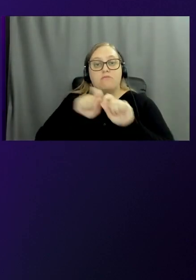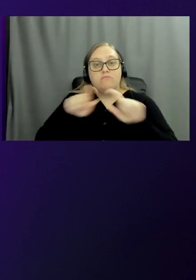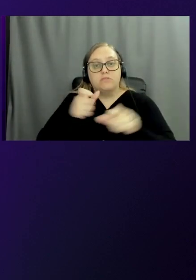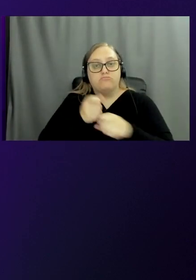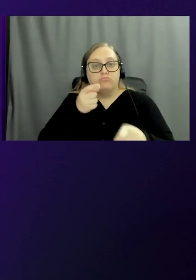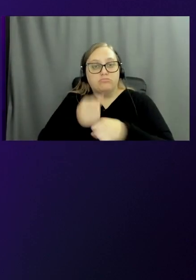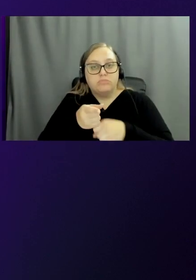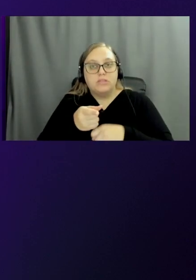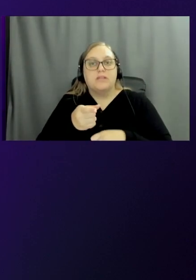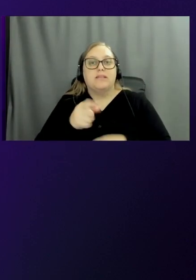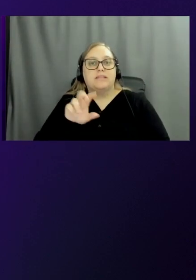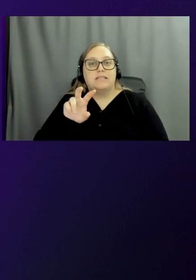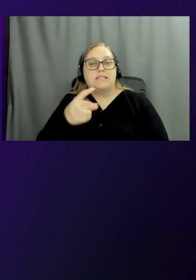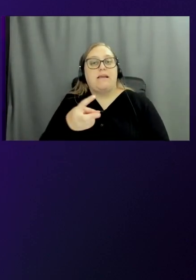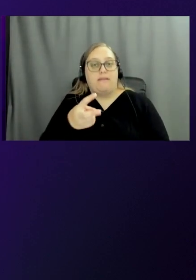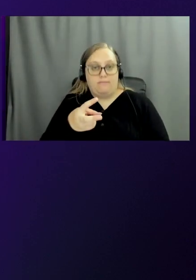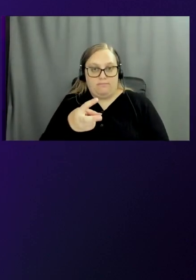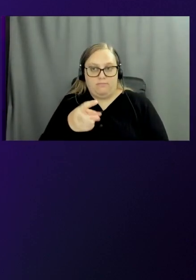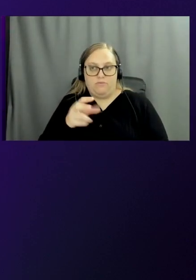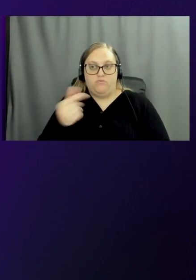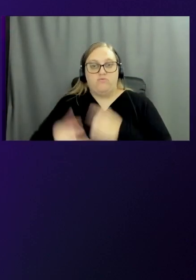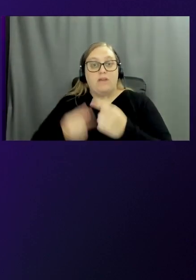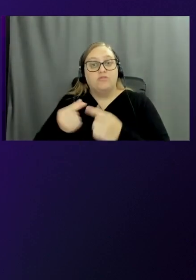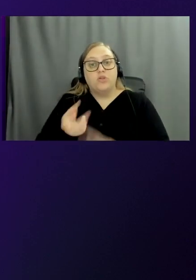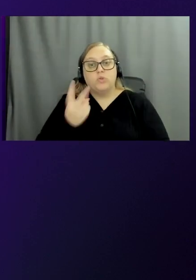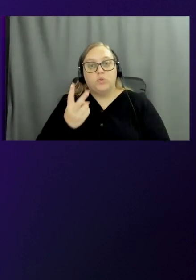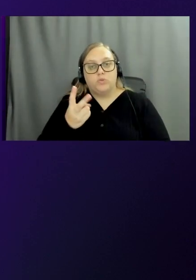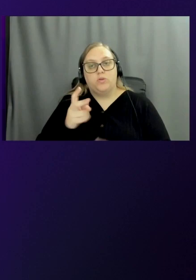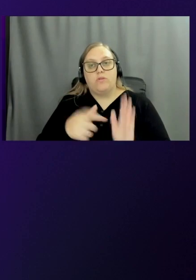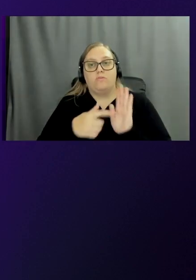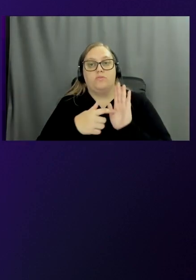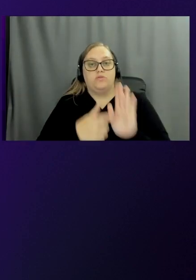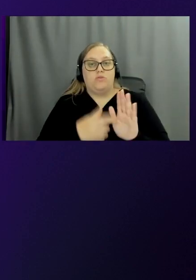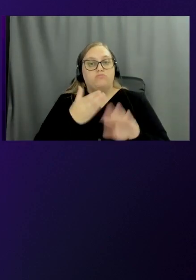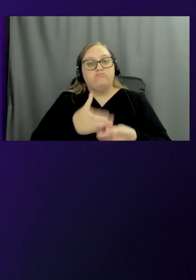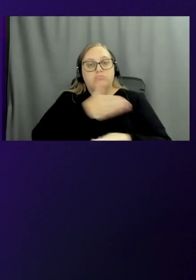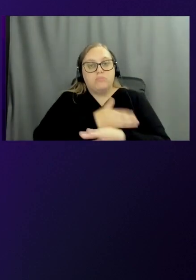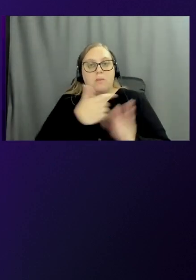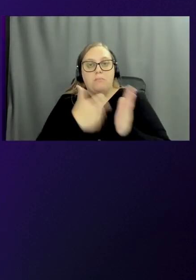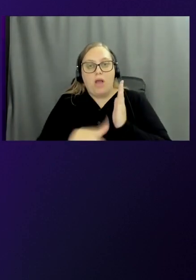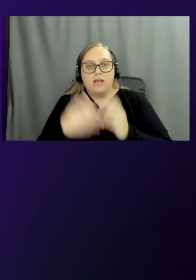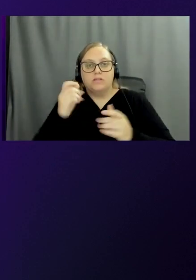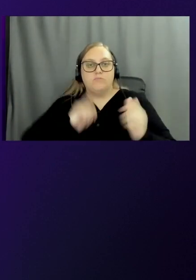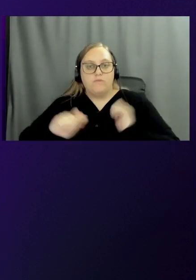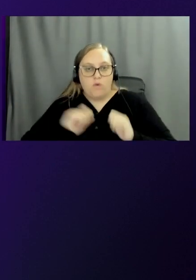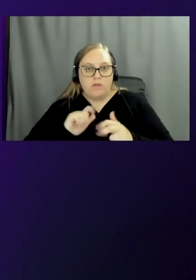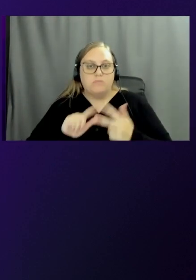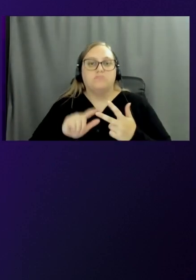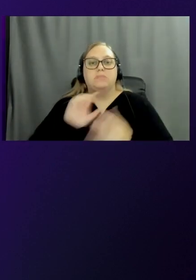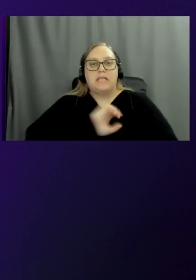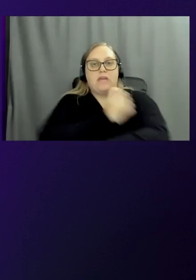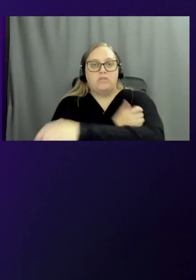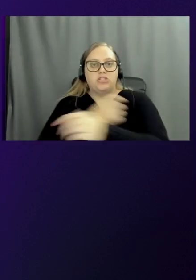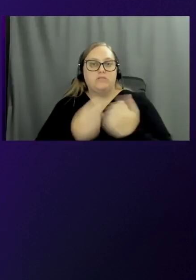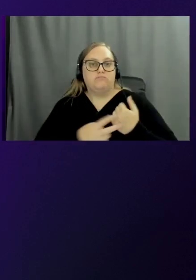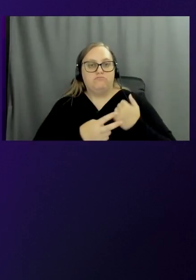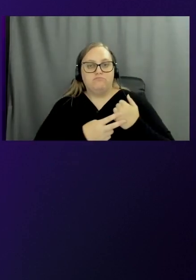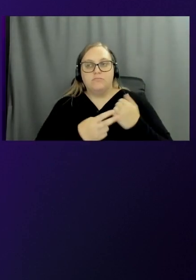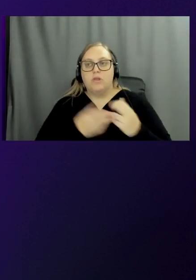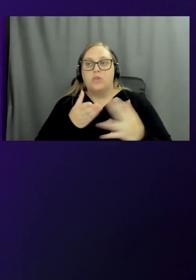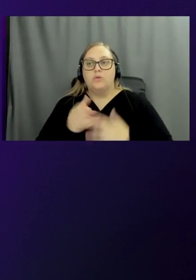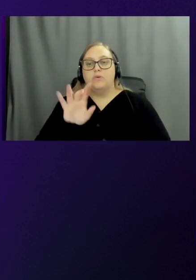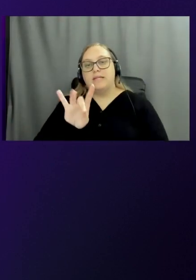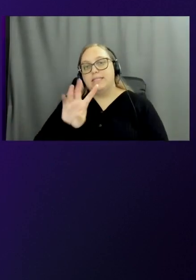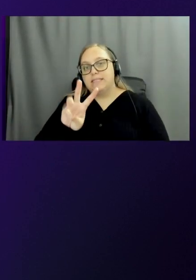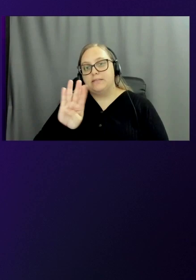we were able to introduce significant improvements in price performance and energy efficiency over existing x86-based processors. And